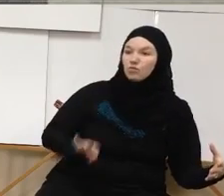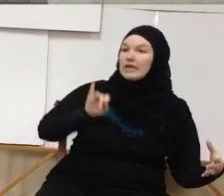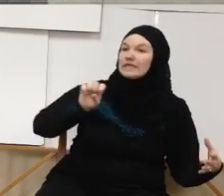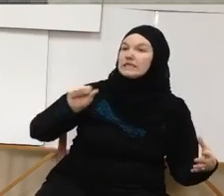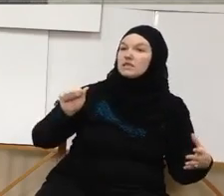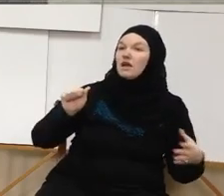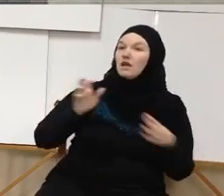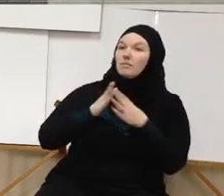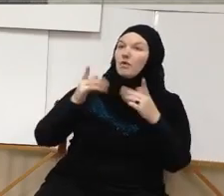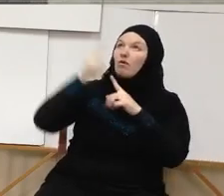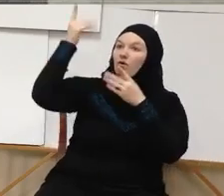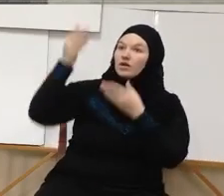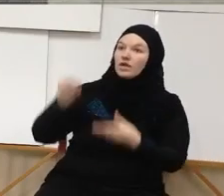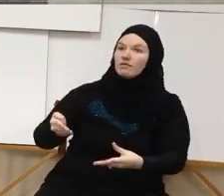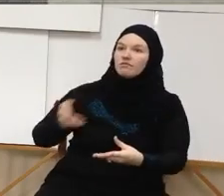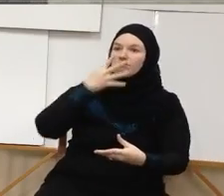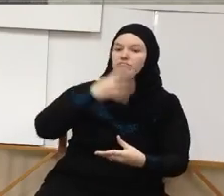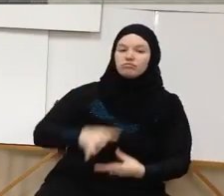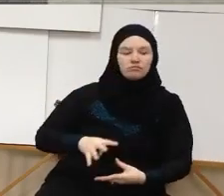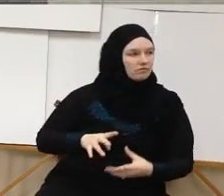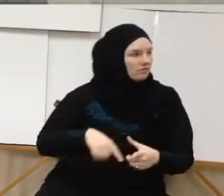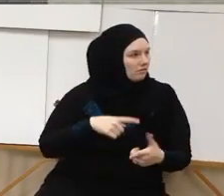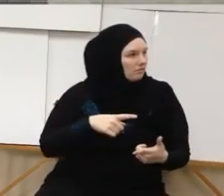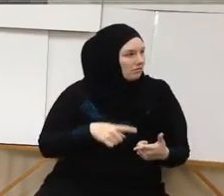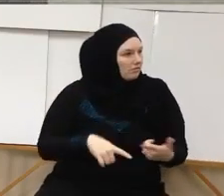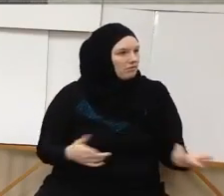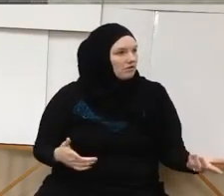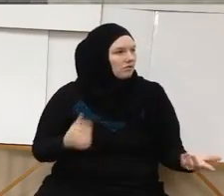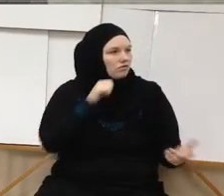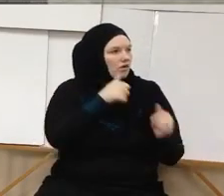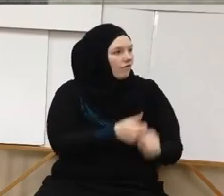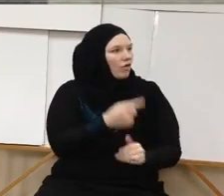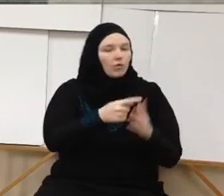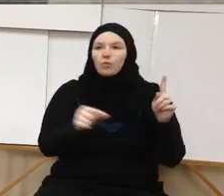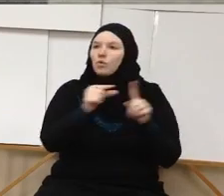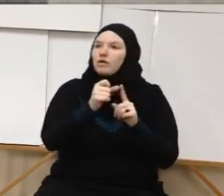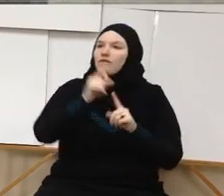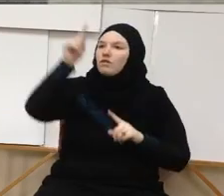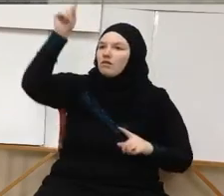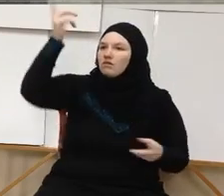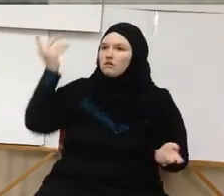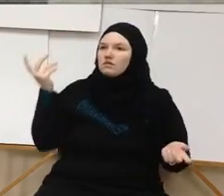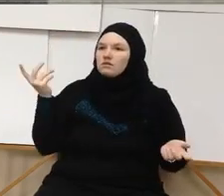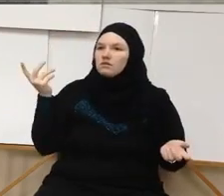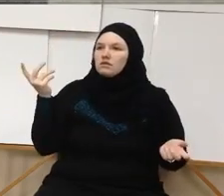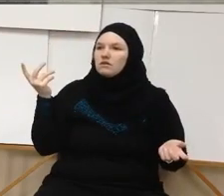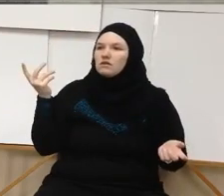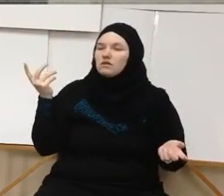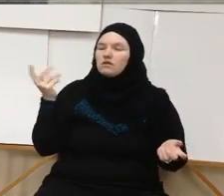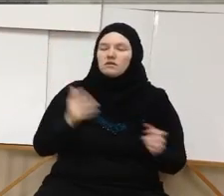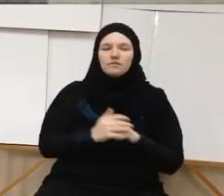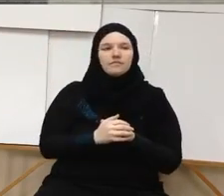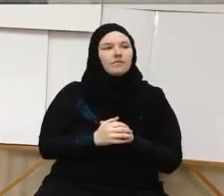ones. Why is this whole text talking about who does not